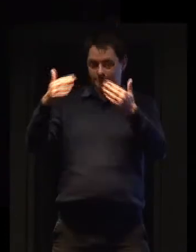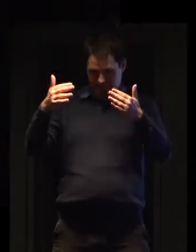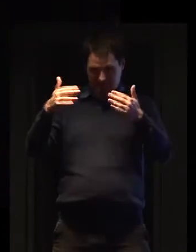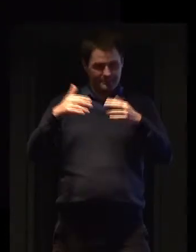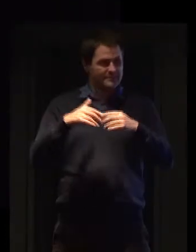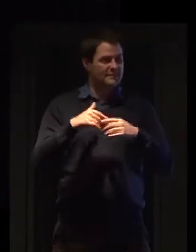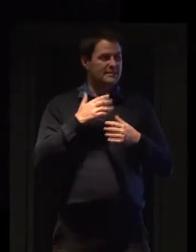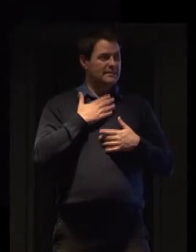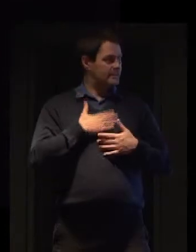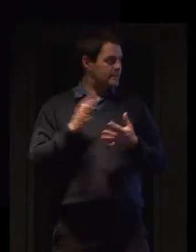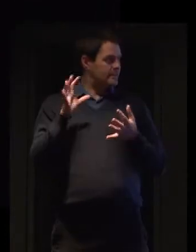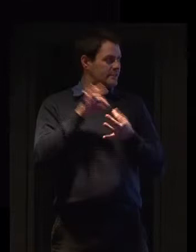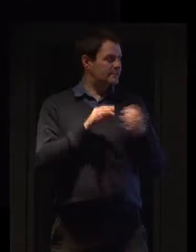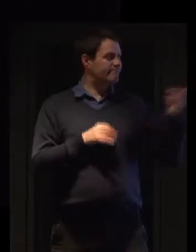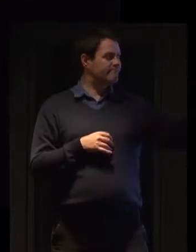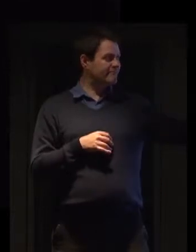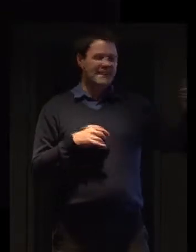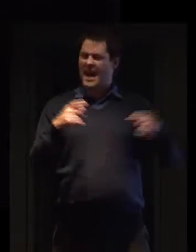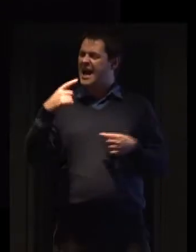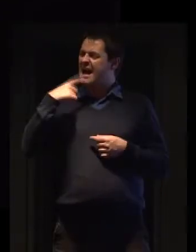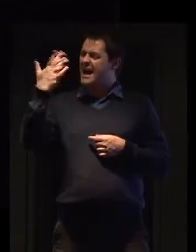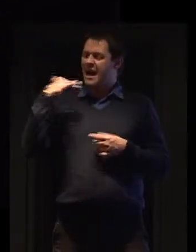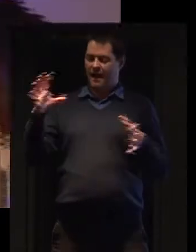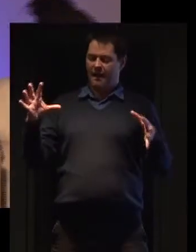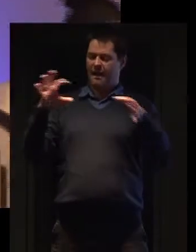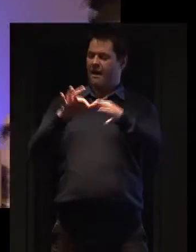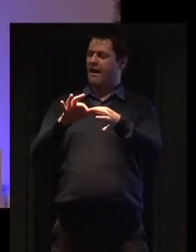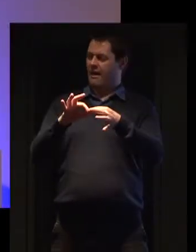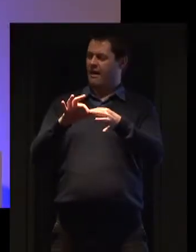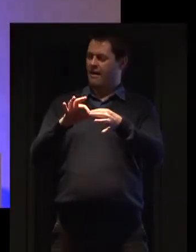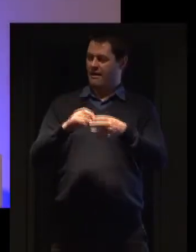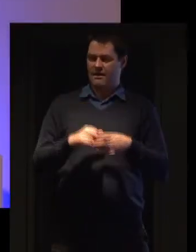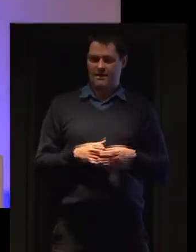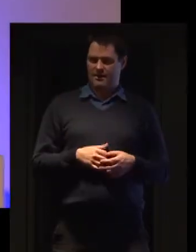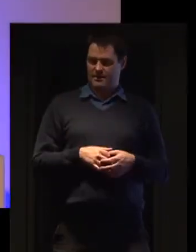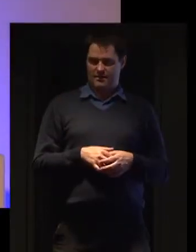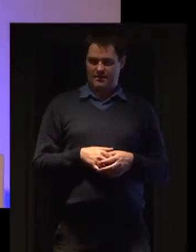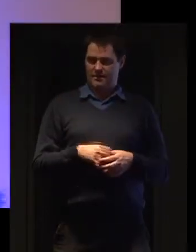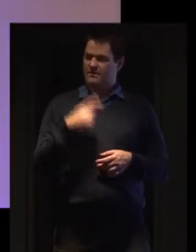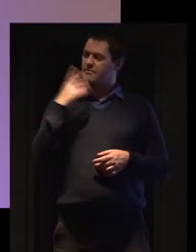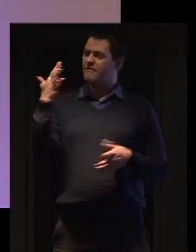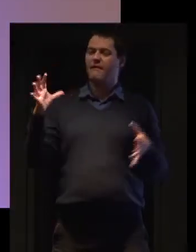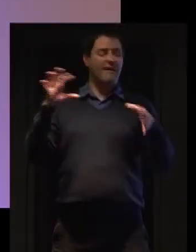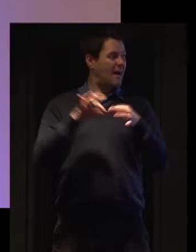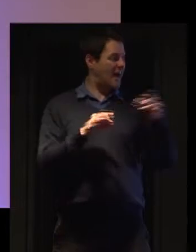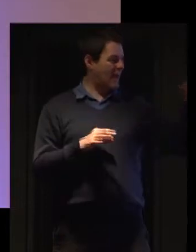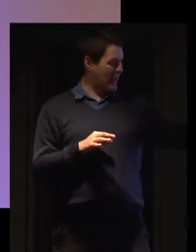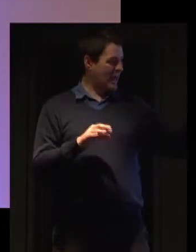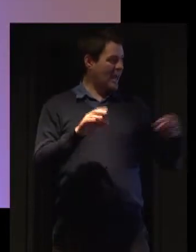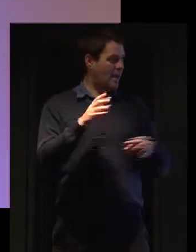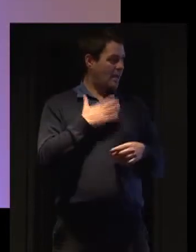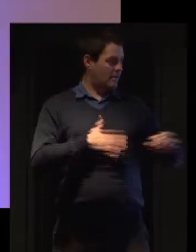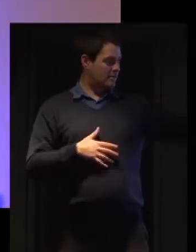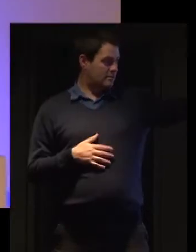I'd like to go back to the twinning. We have the first ever twinning of DSAs between